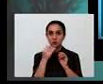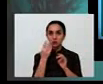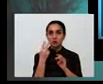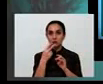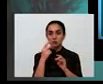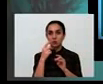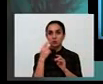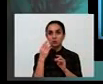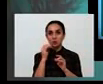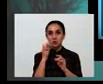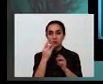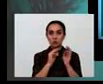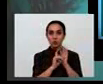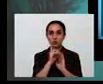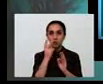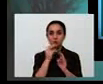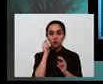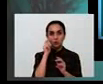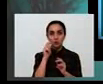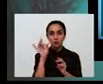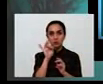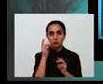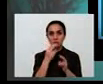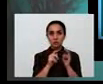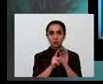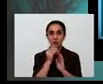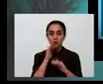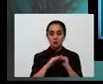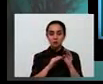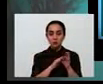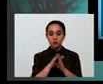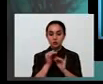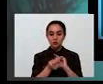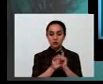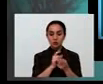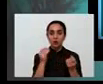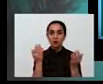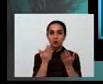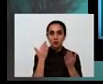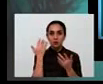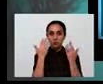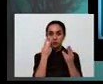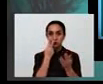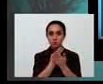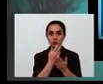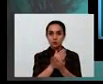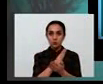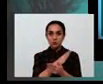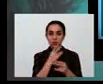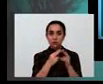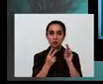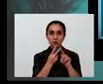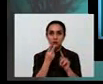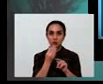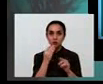21-asr boshlarida Xitoy Xalq Respublikasida amalga oshirilgan siyosiy o'zgarishlar qanday maqsadlar ko'zlangan edi? Ikkinchi